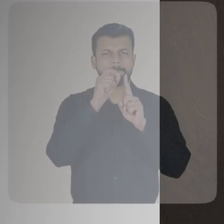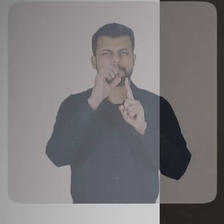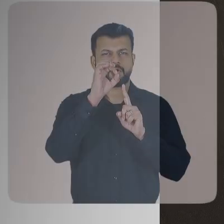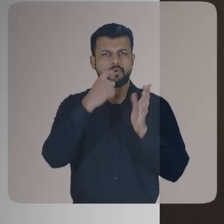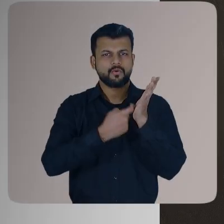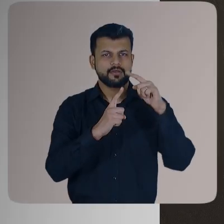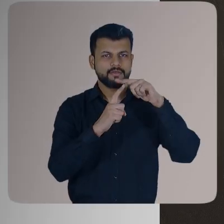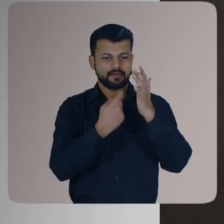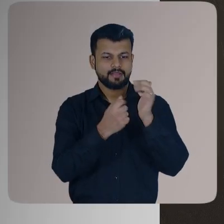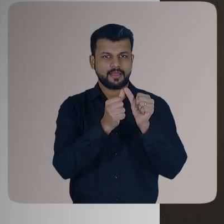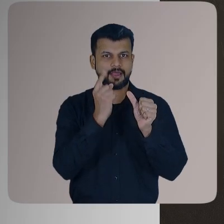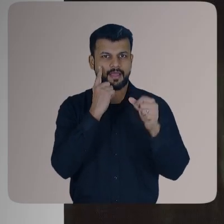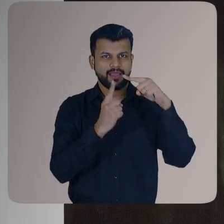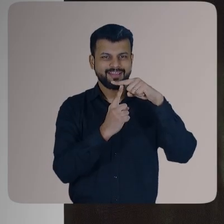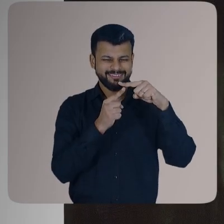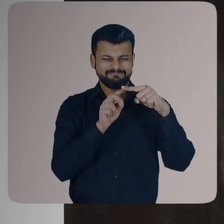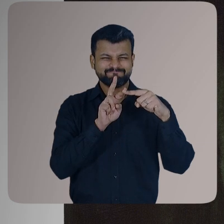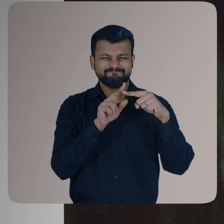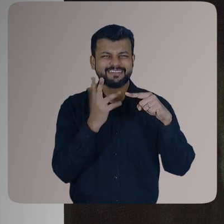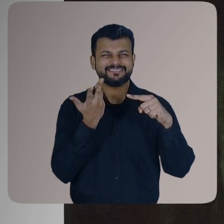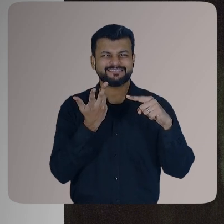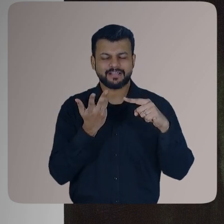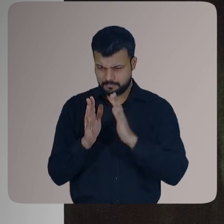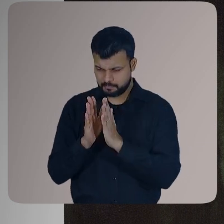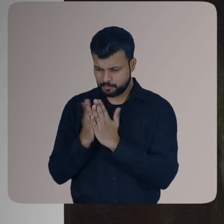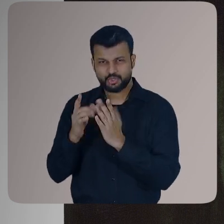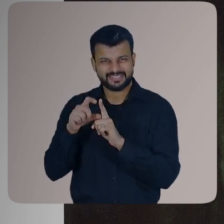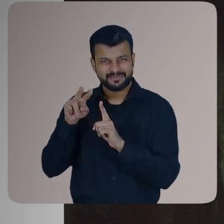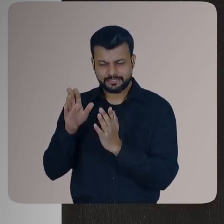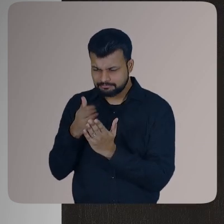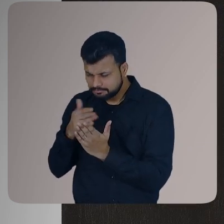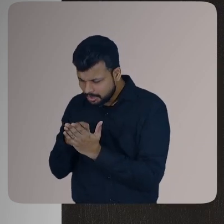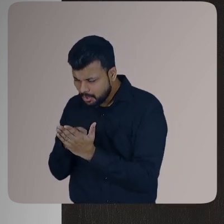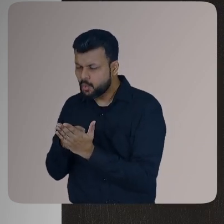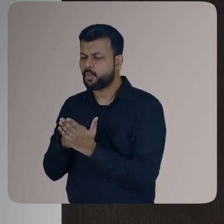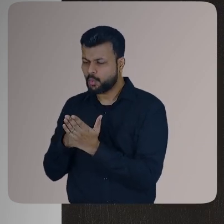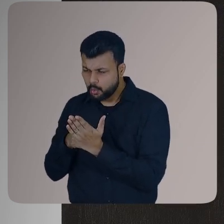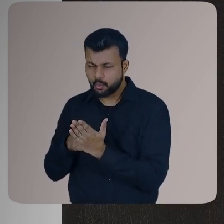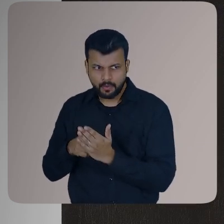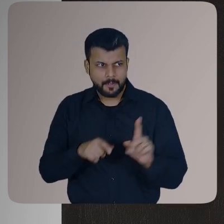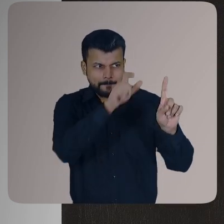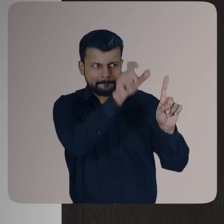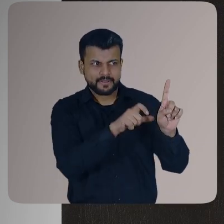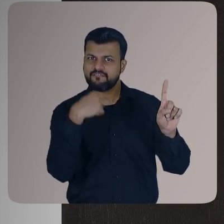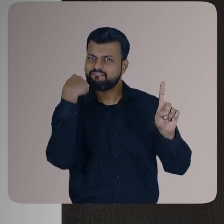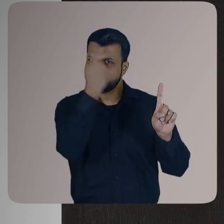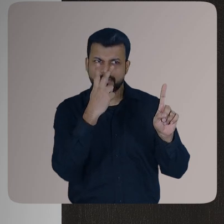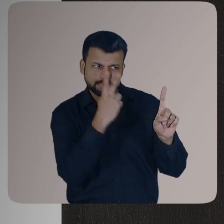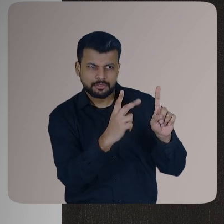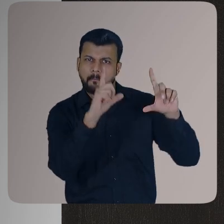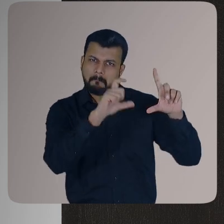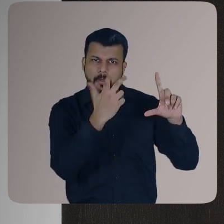What is a portrait? A pictorial representation of a person, usually showing the face, is what the